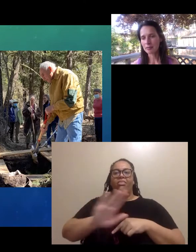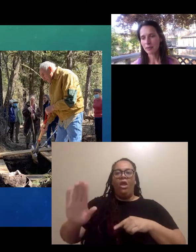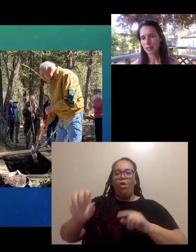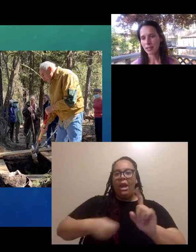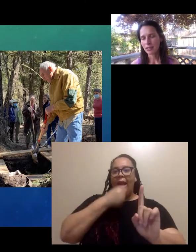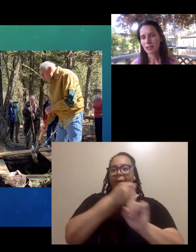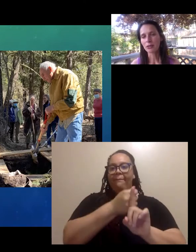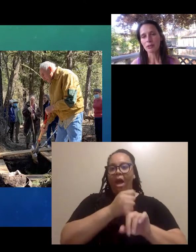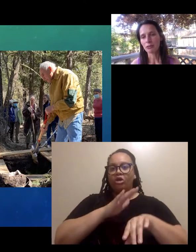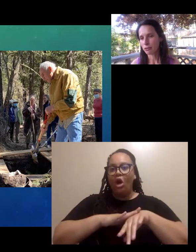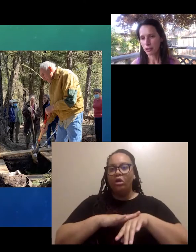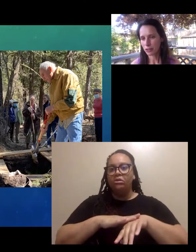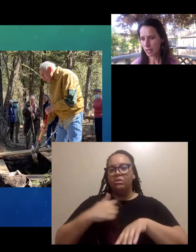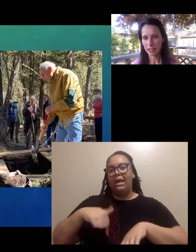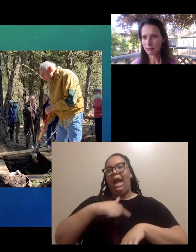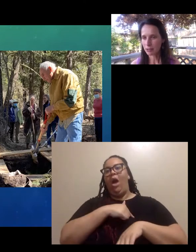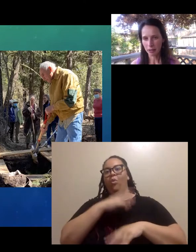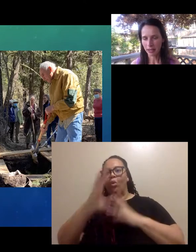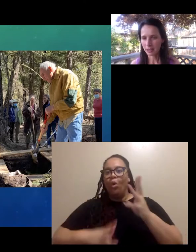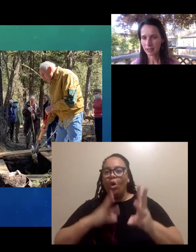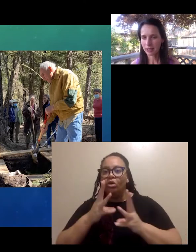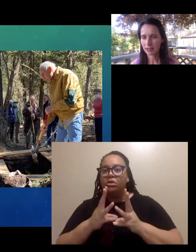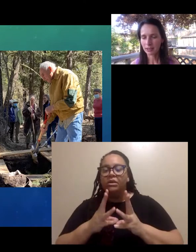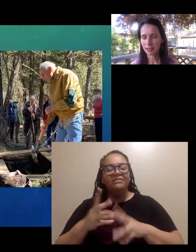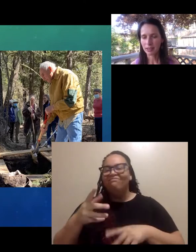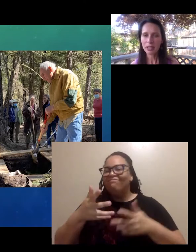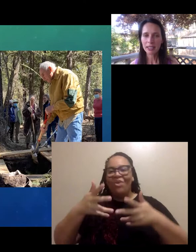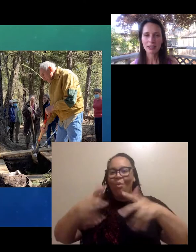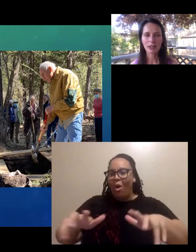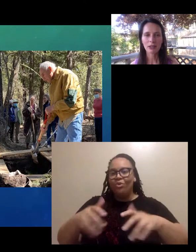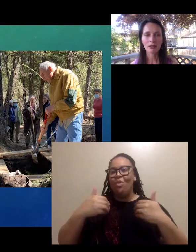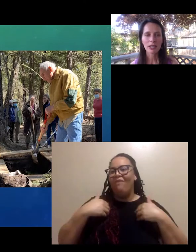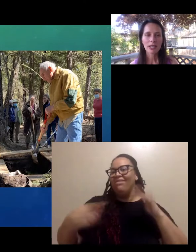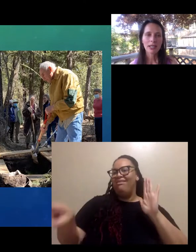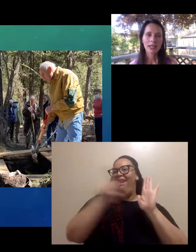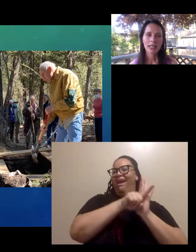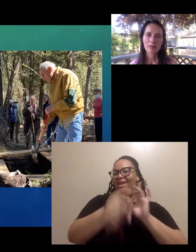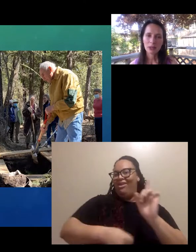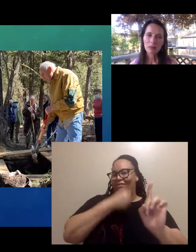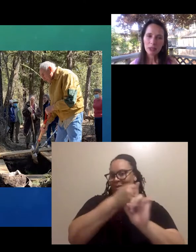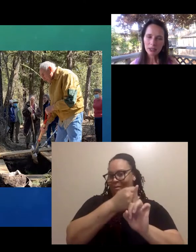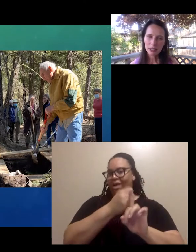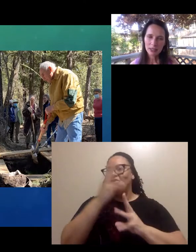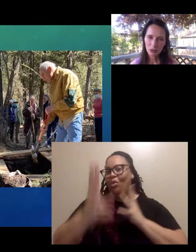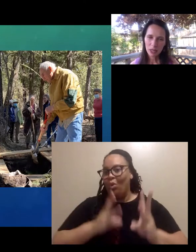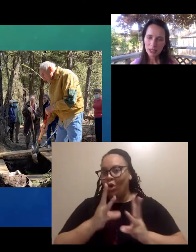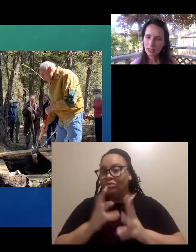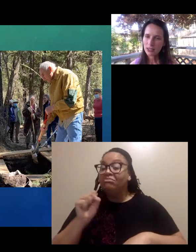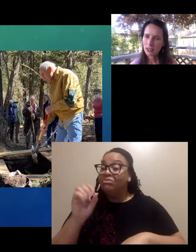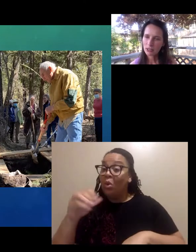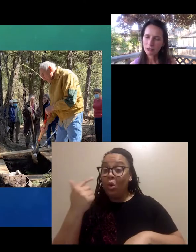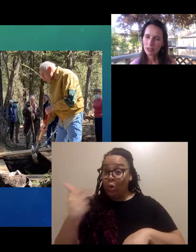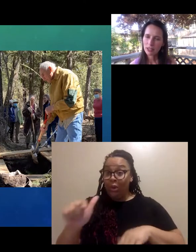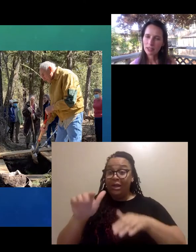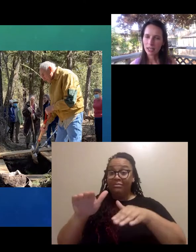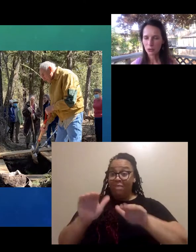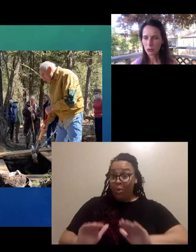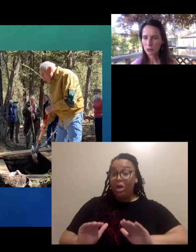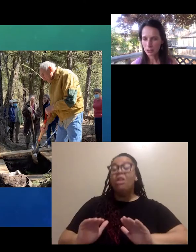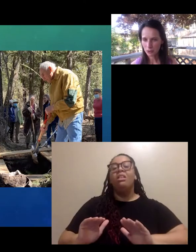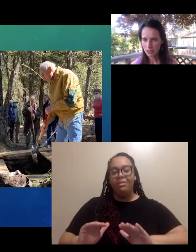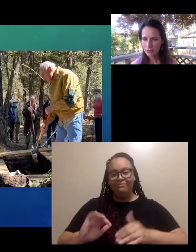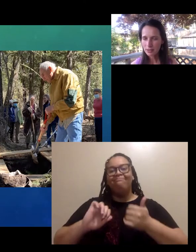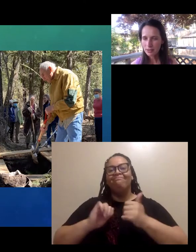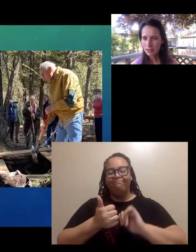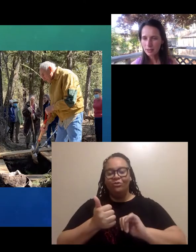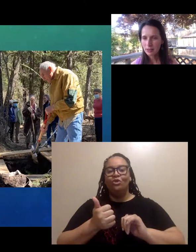you know, further negative impact on on the planet. So green burial is a way to conserve natural